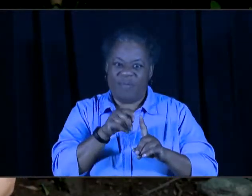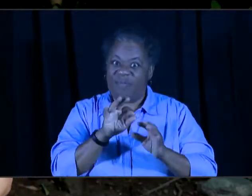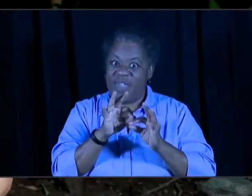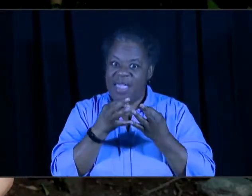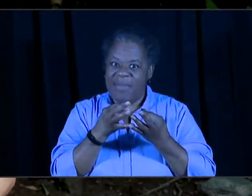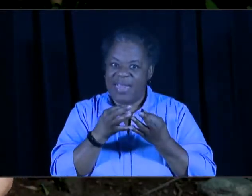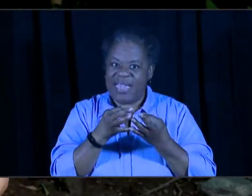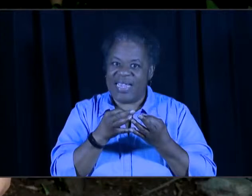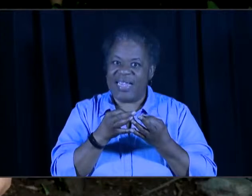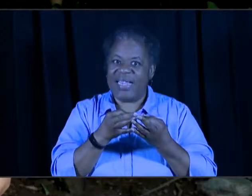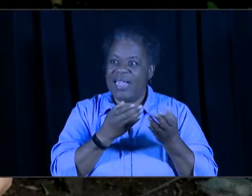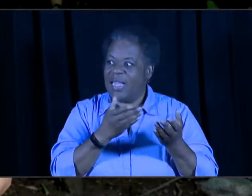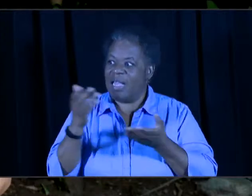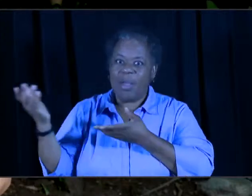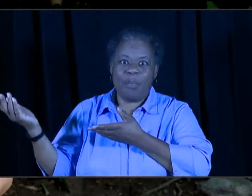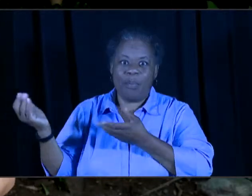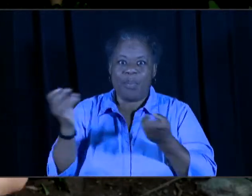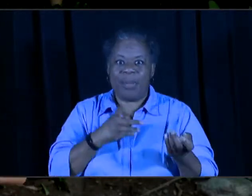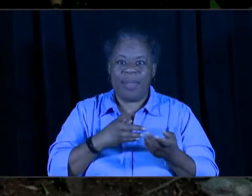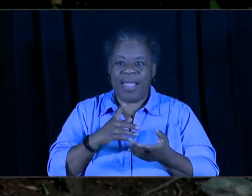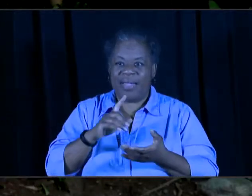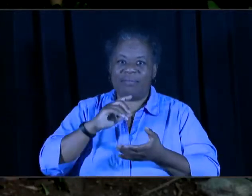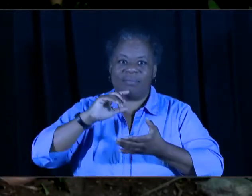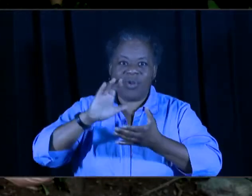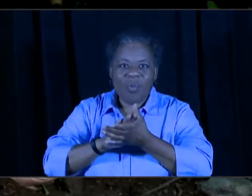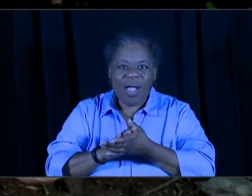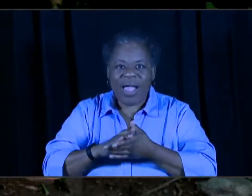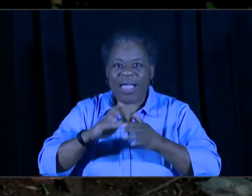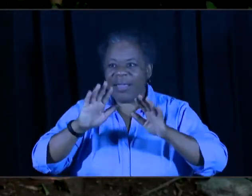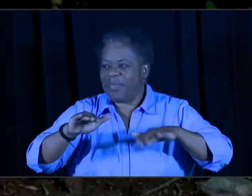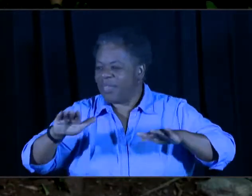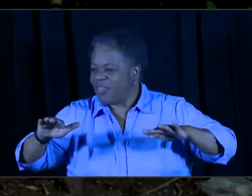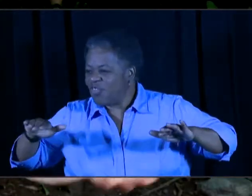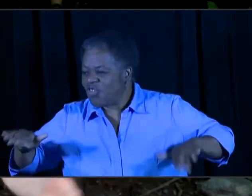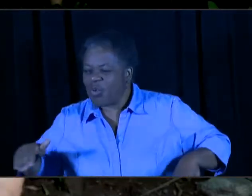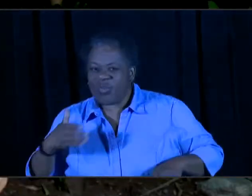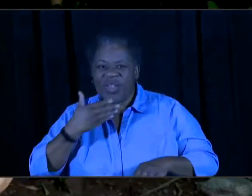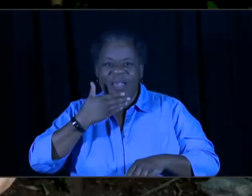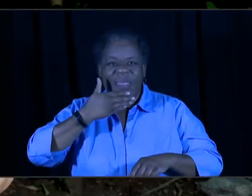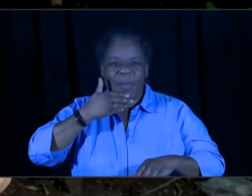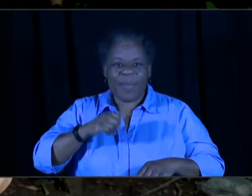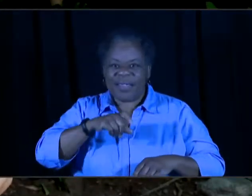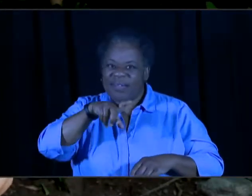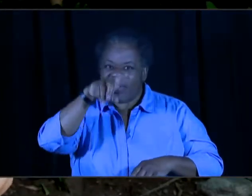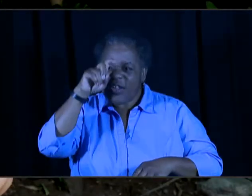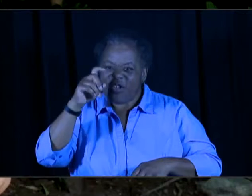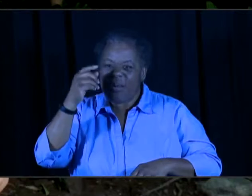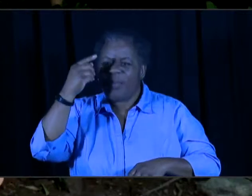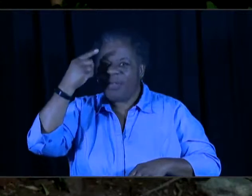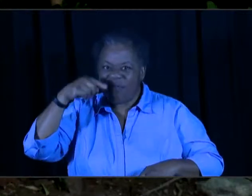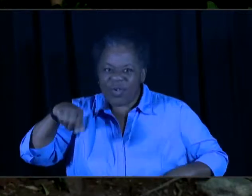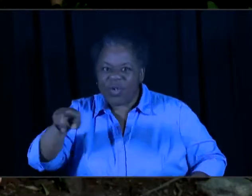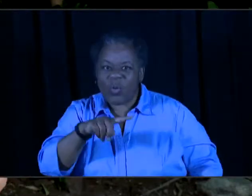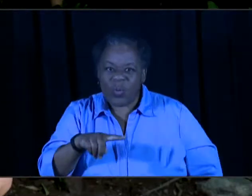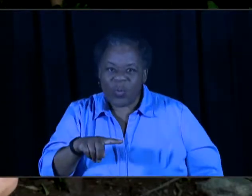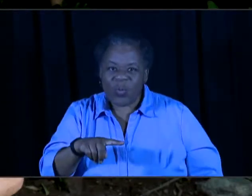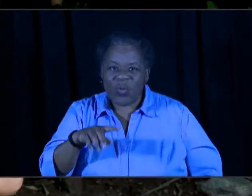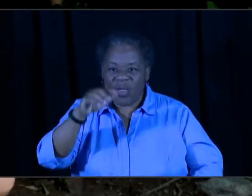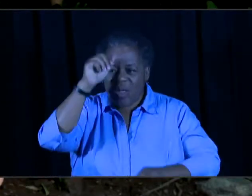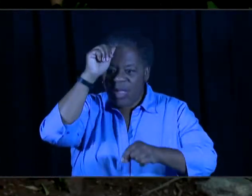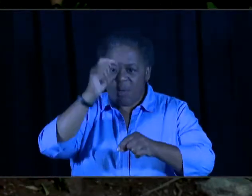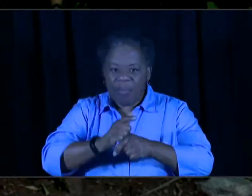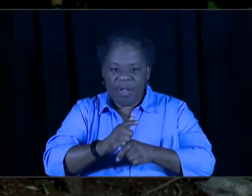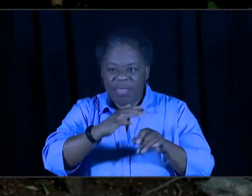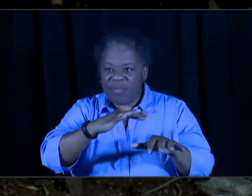to bring back your wives and your children. The best of Egypt will be yours." As his brothers departed for